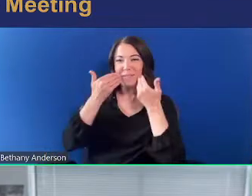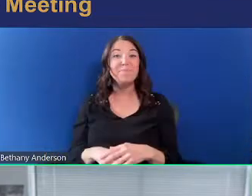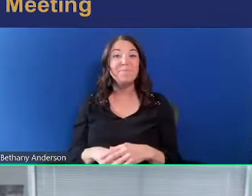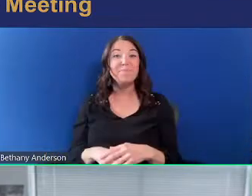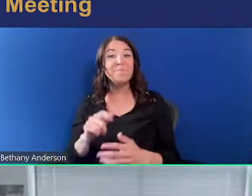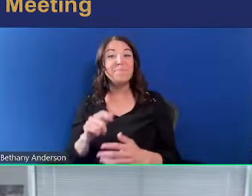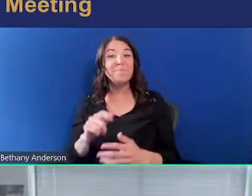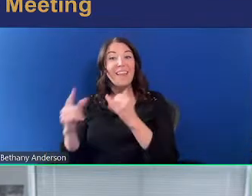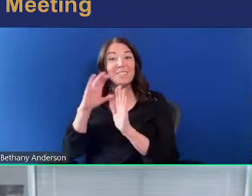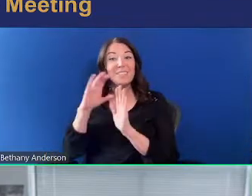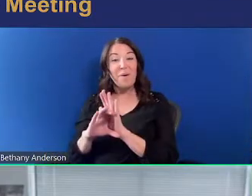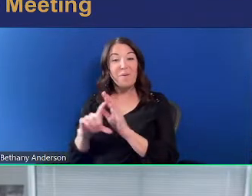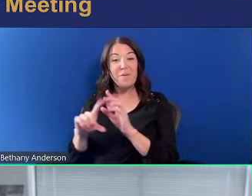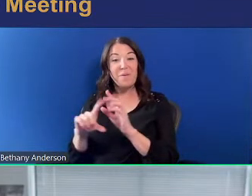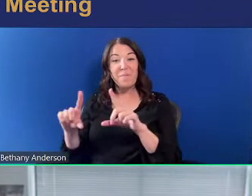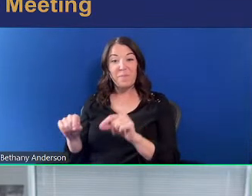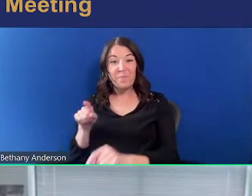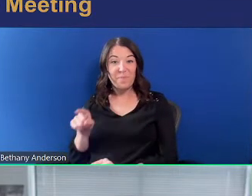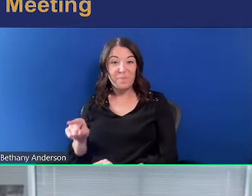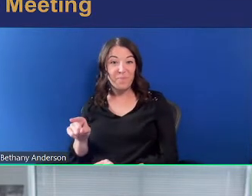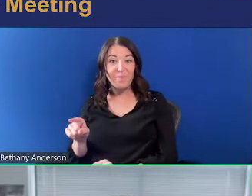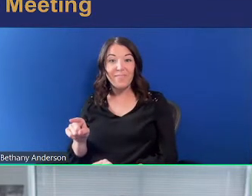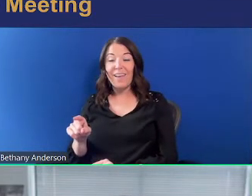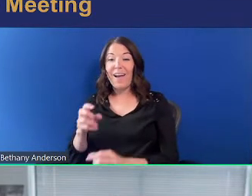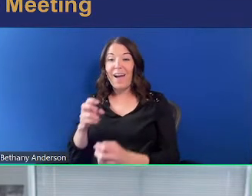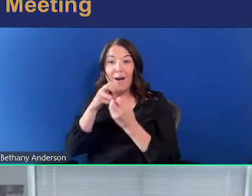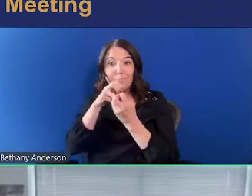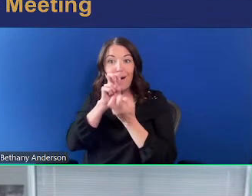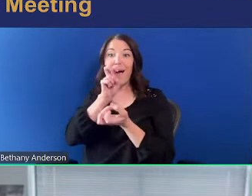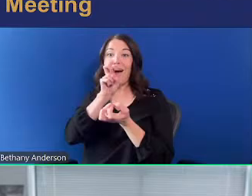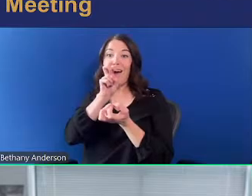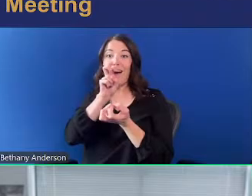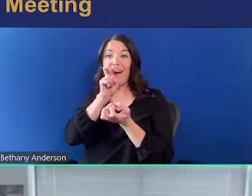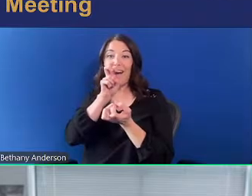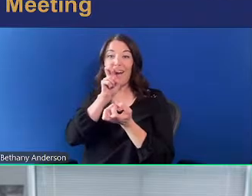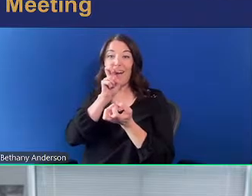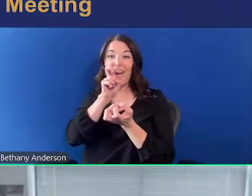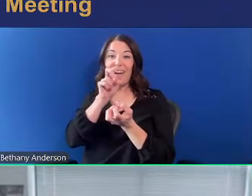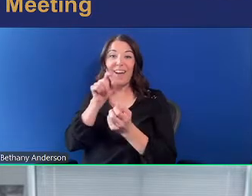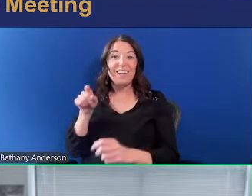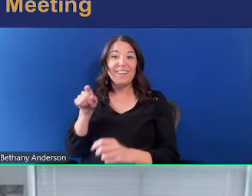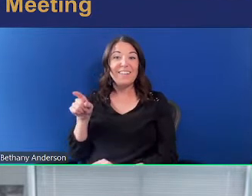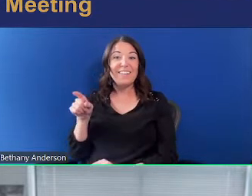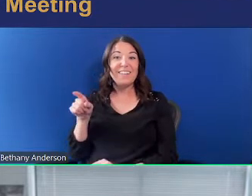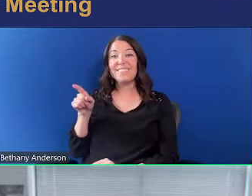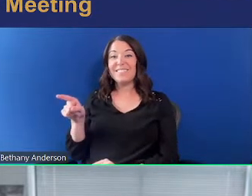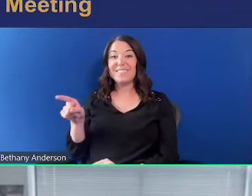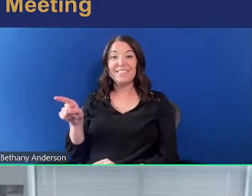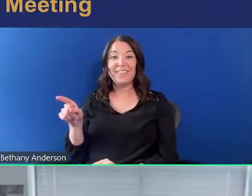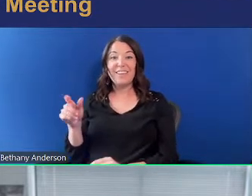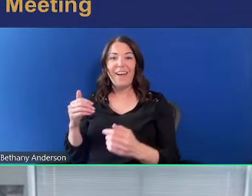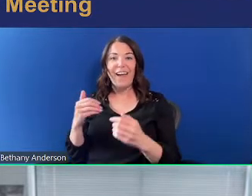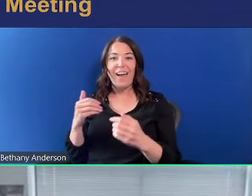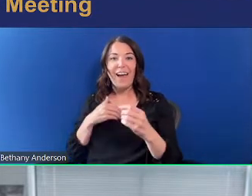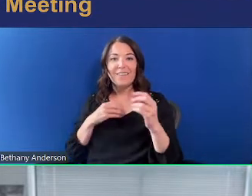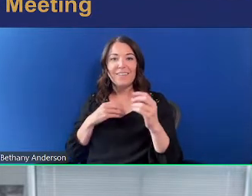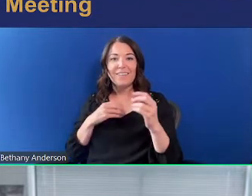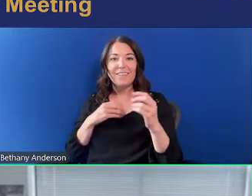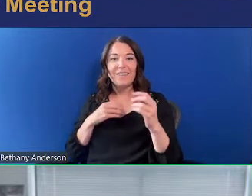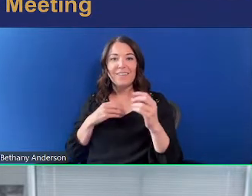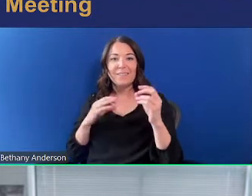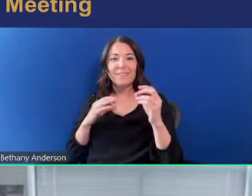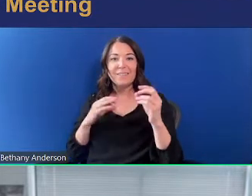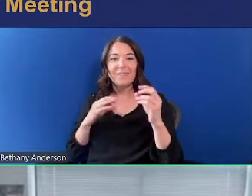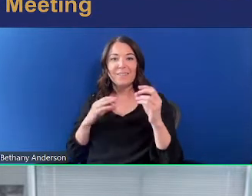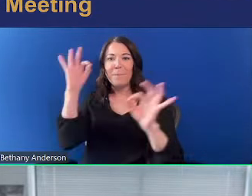corner, we have a student who has her mouth open, and she is has bubbles that are flying